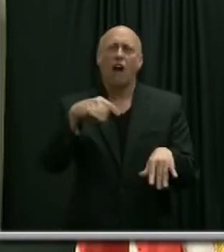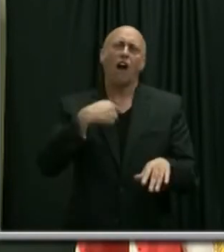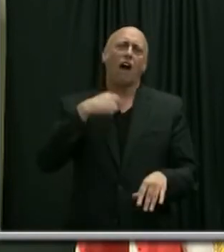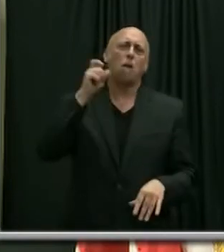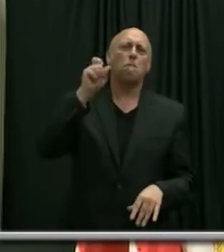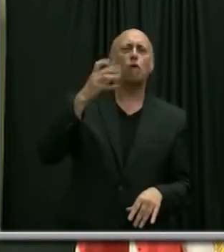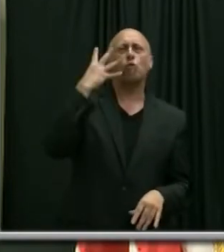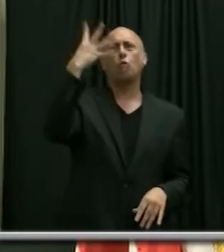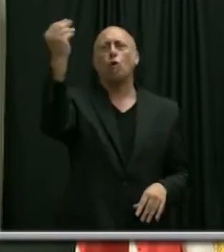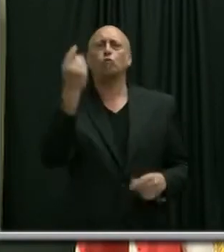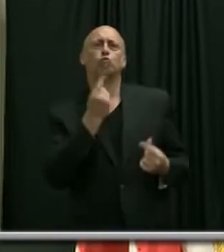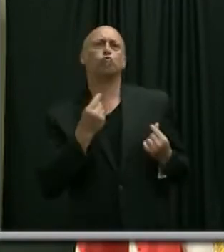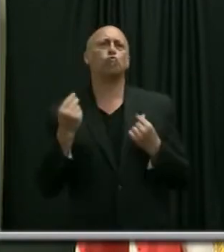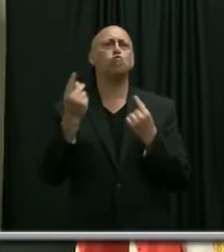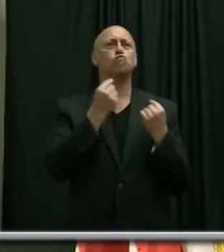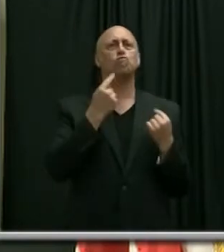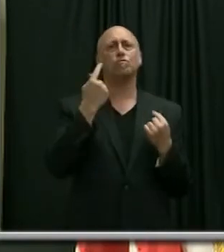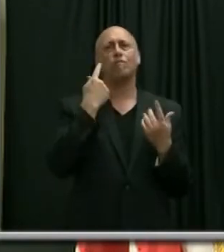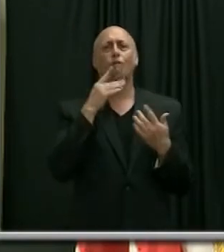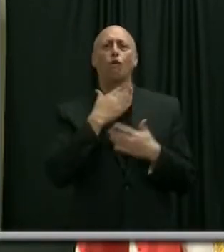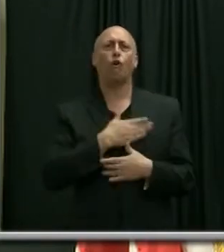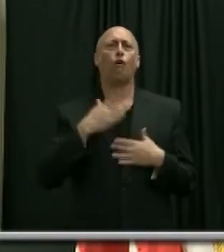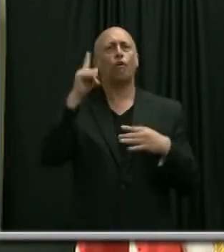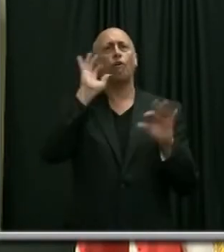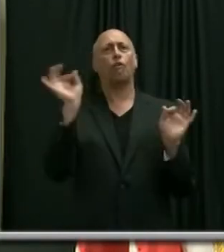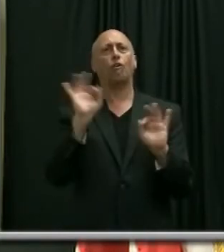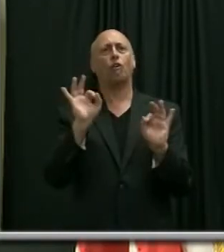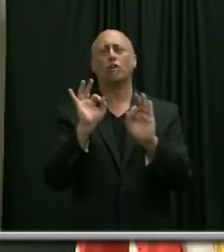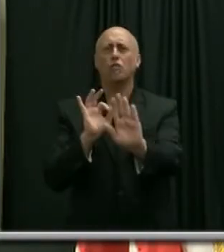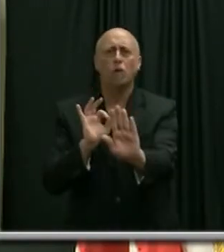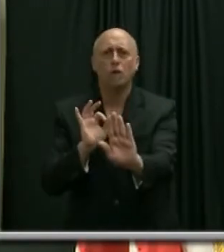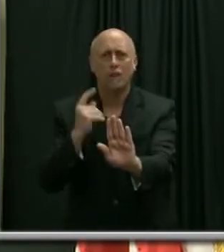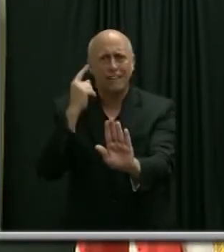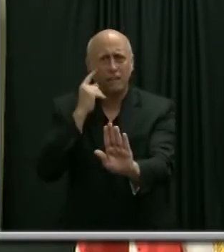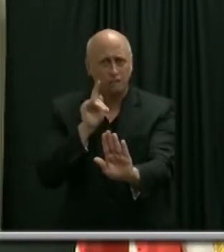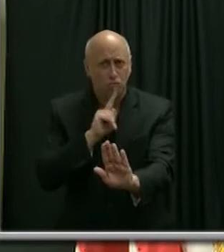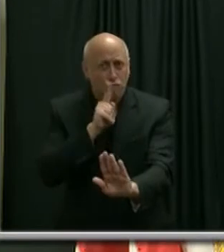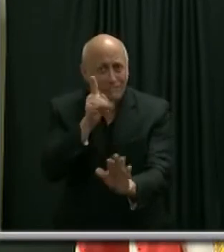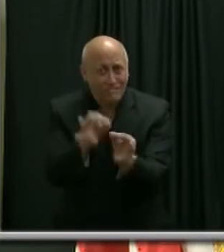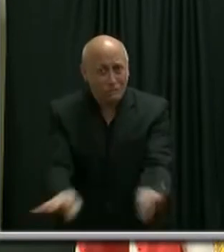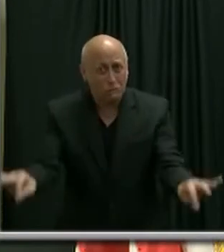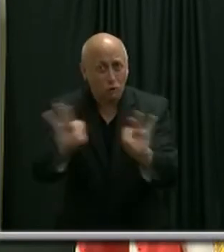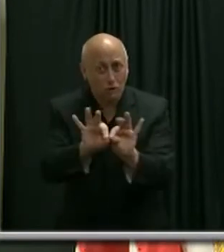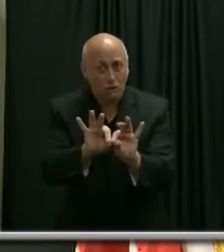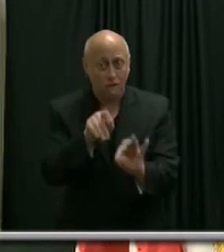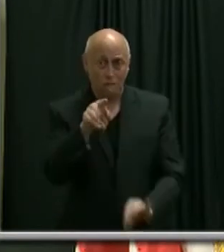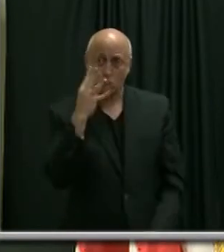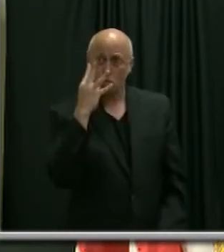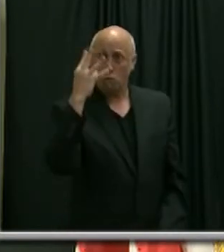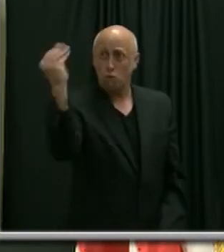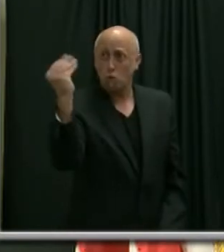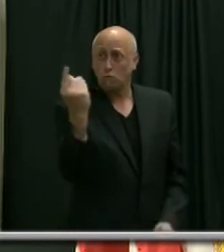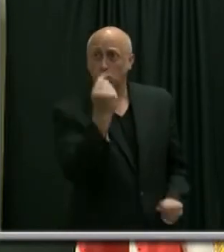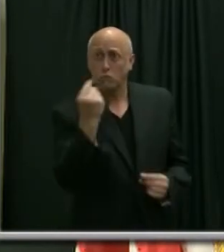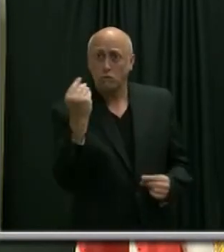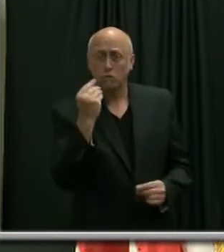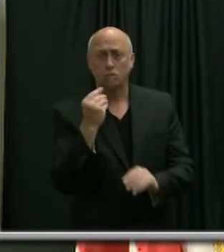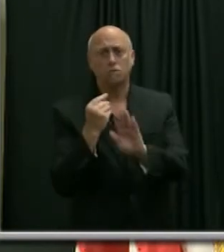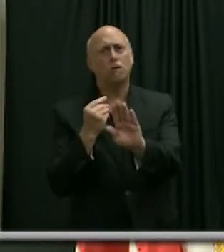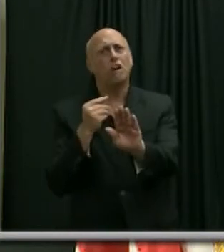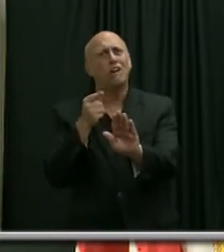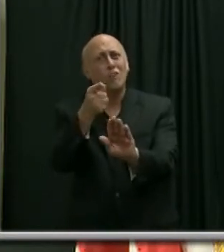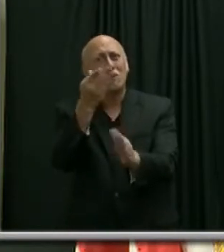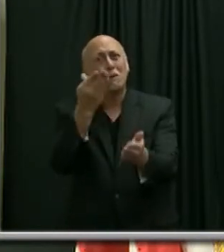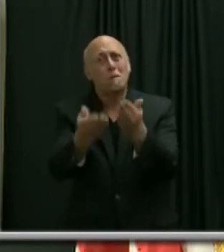do something that you need to do, think, do I really need to do that? Because every time you go out, you could potentially